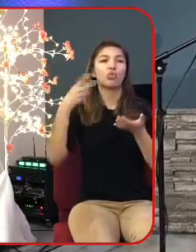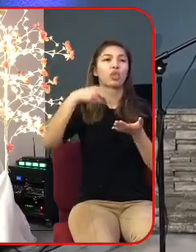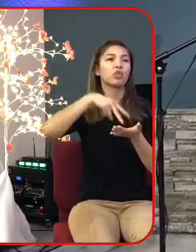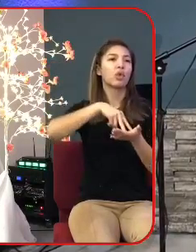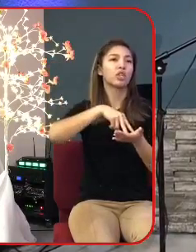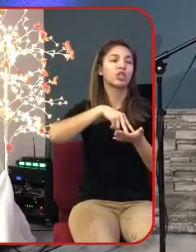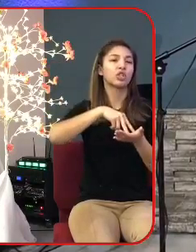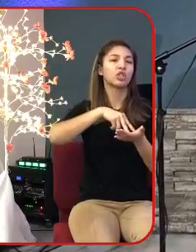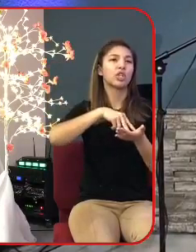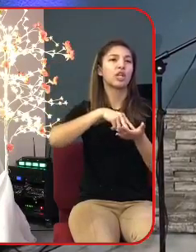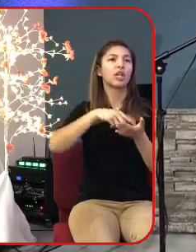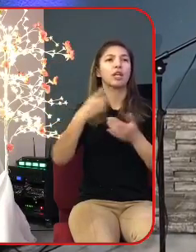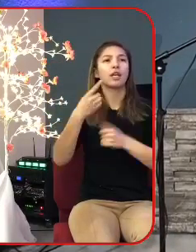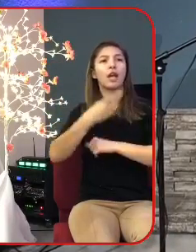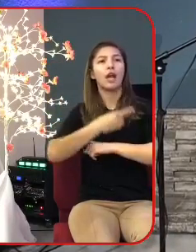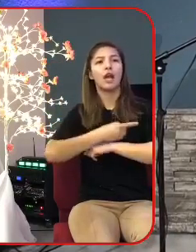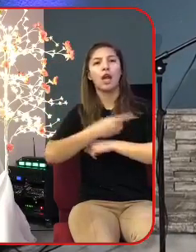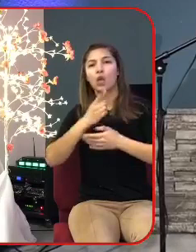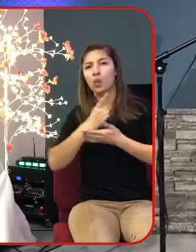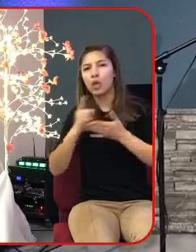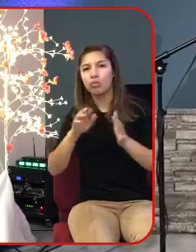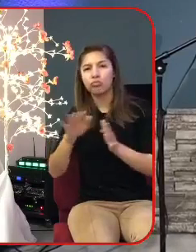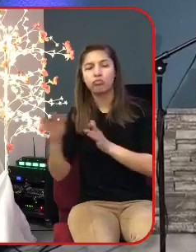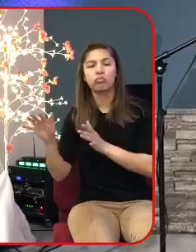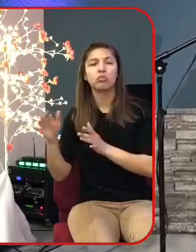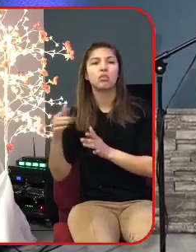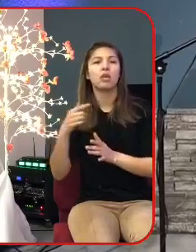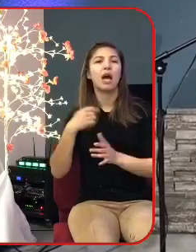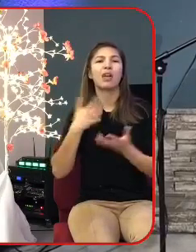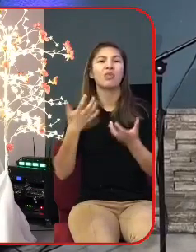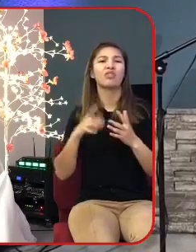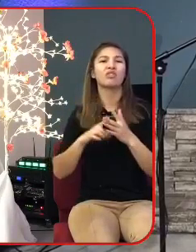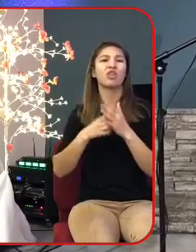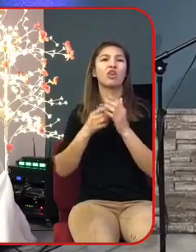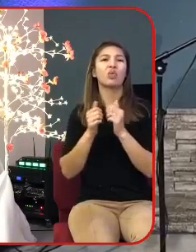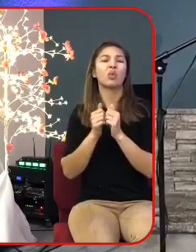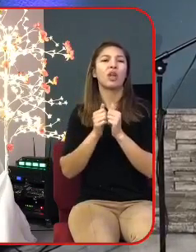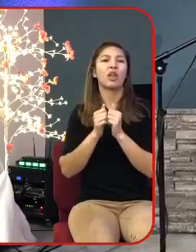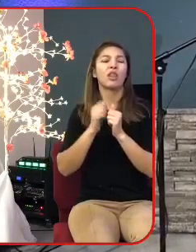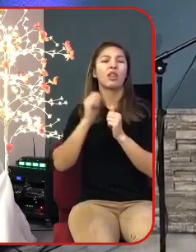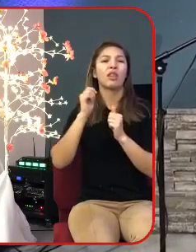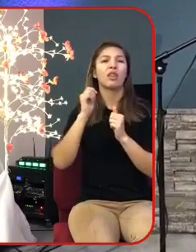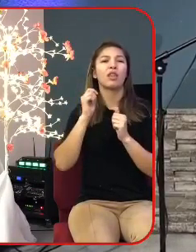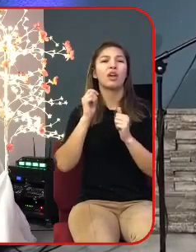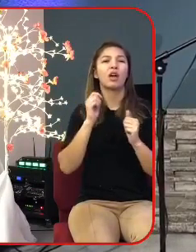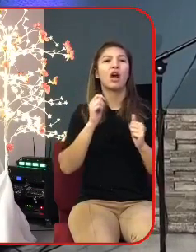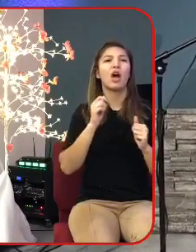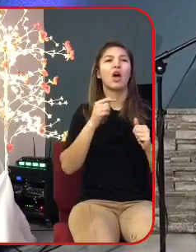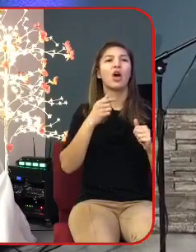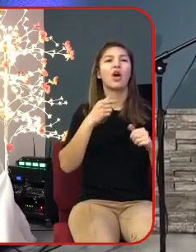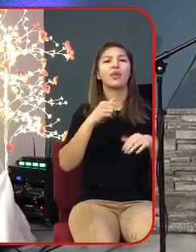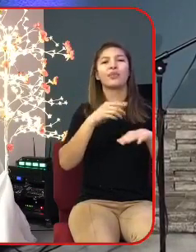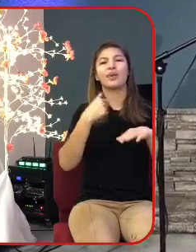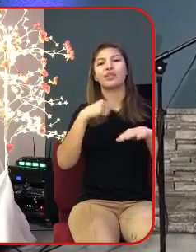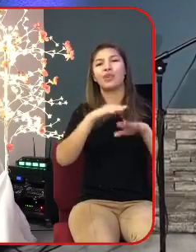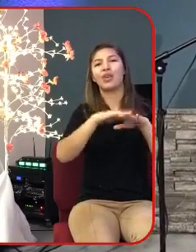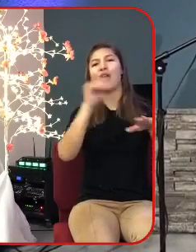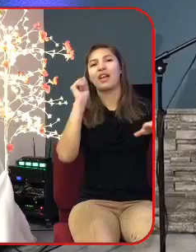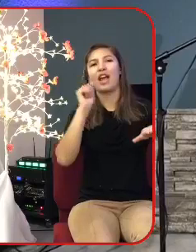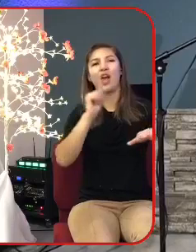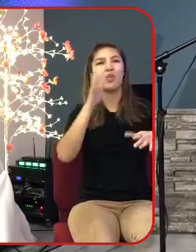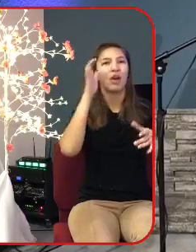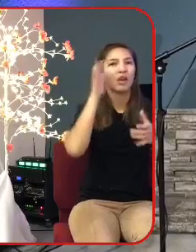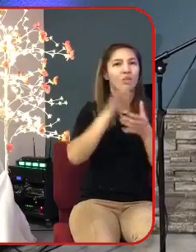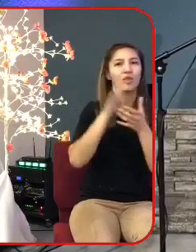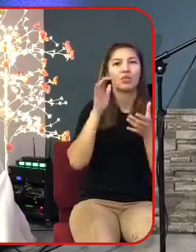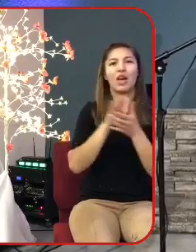resurrection day week with a bunch of chaos as we call out husbands and wives in the next couple of weeks.